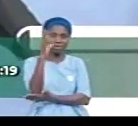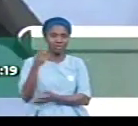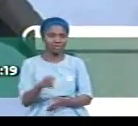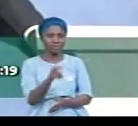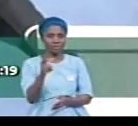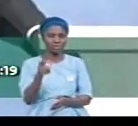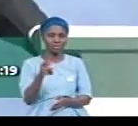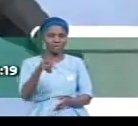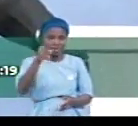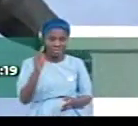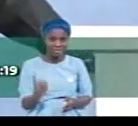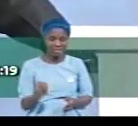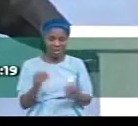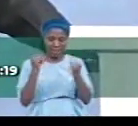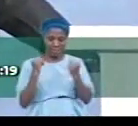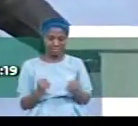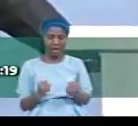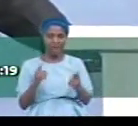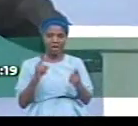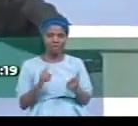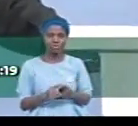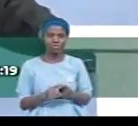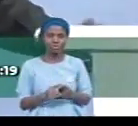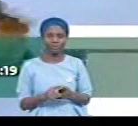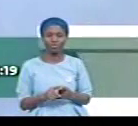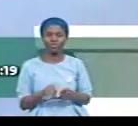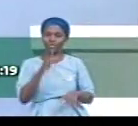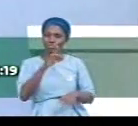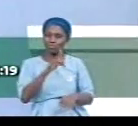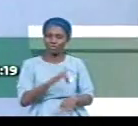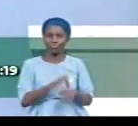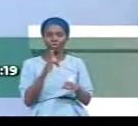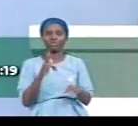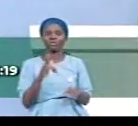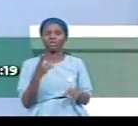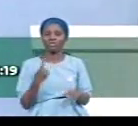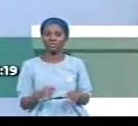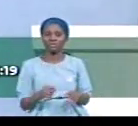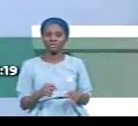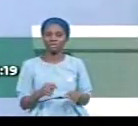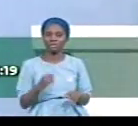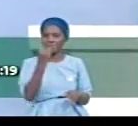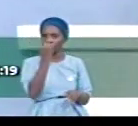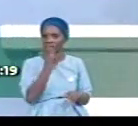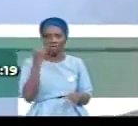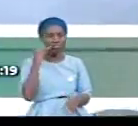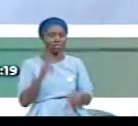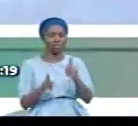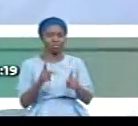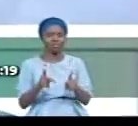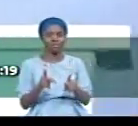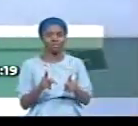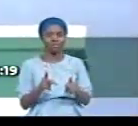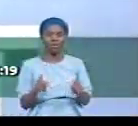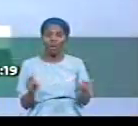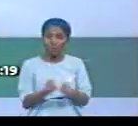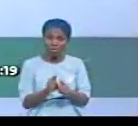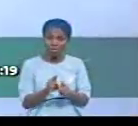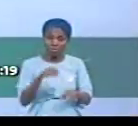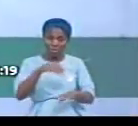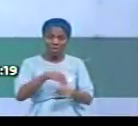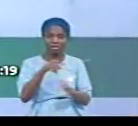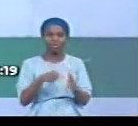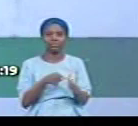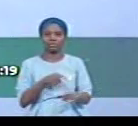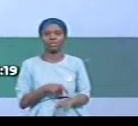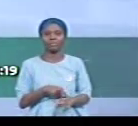to convince those Israelites that should be done, even at this time. And then